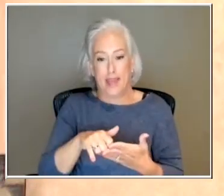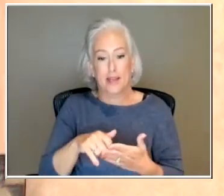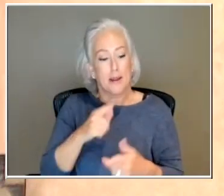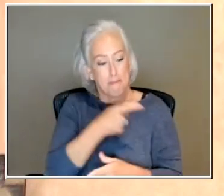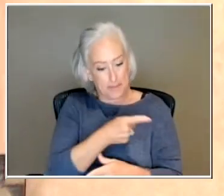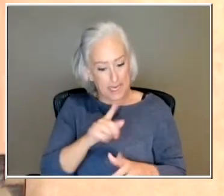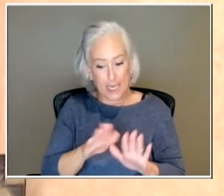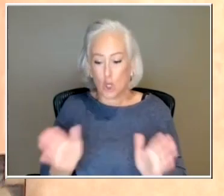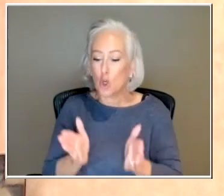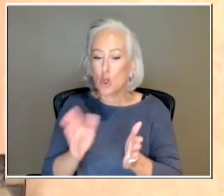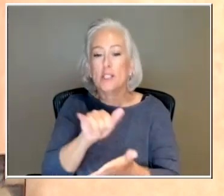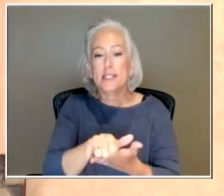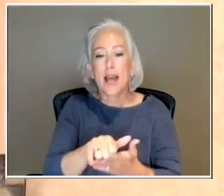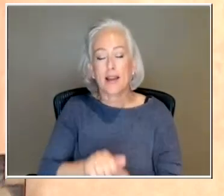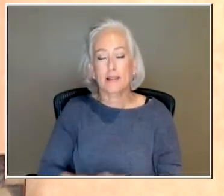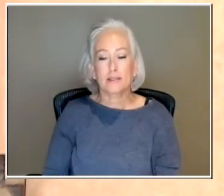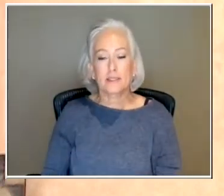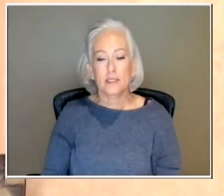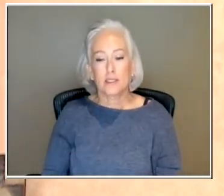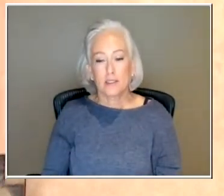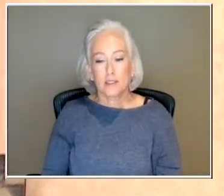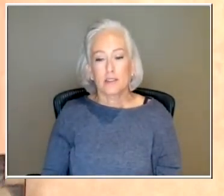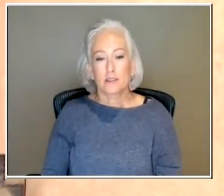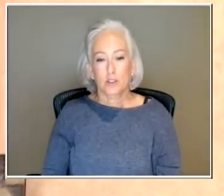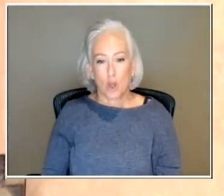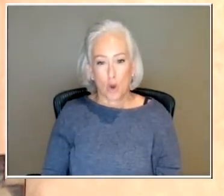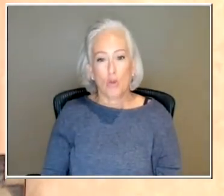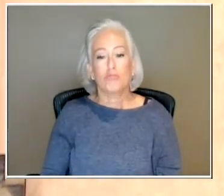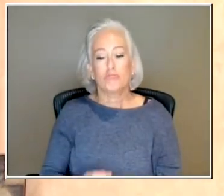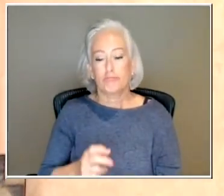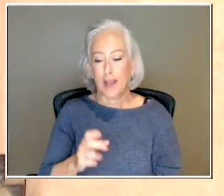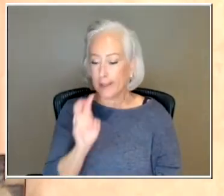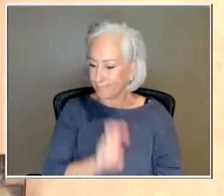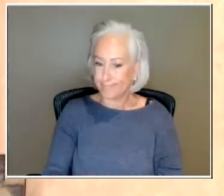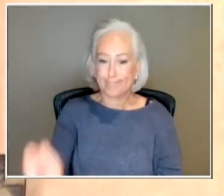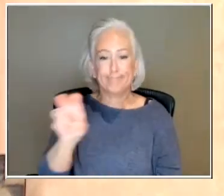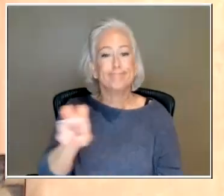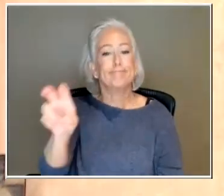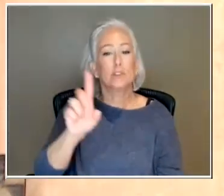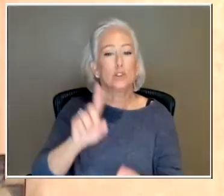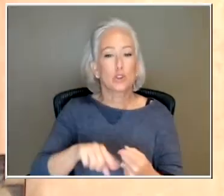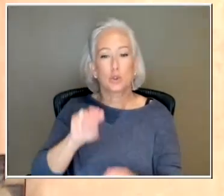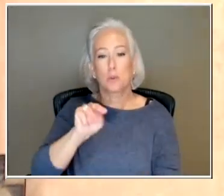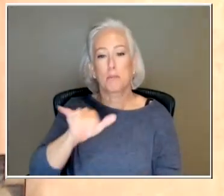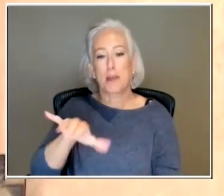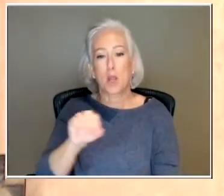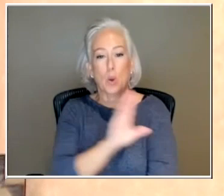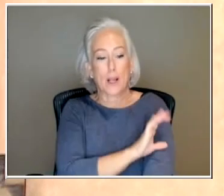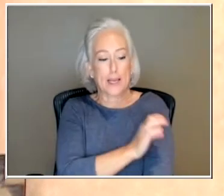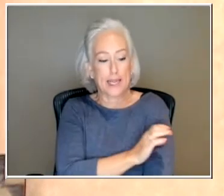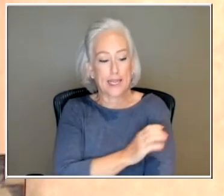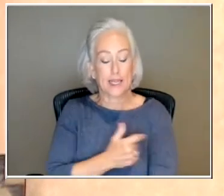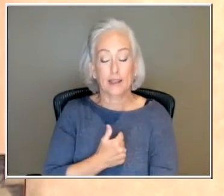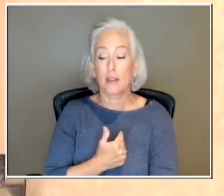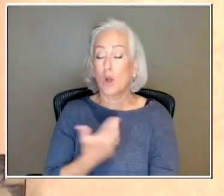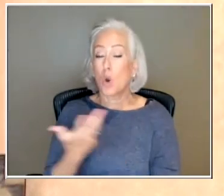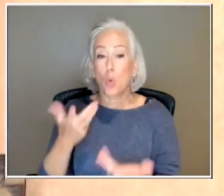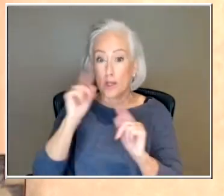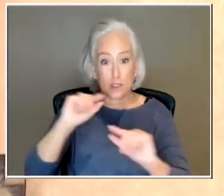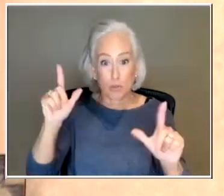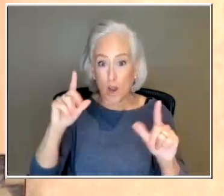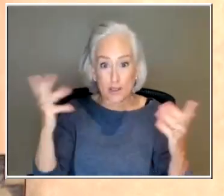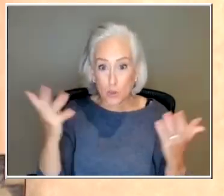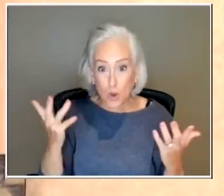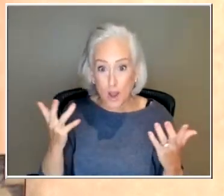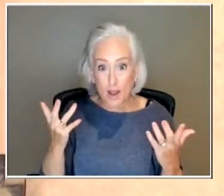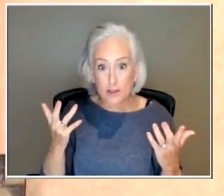that, and so ended up making a trip up to Mayo. What was surprising is kind of the surprising